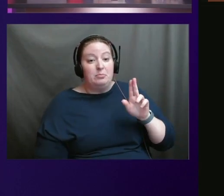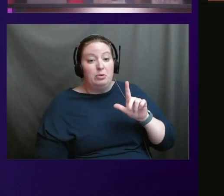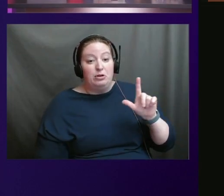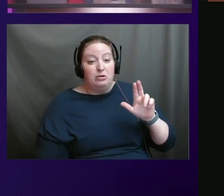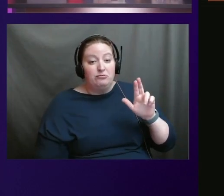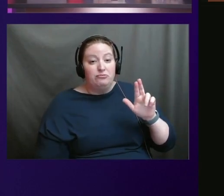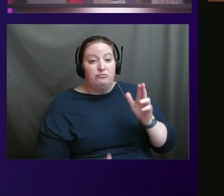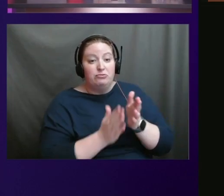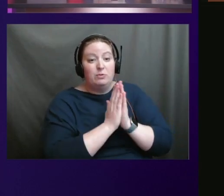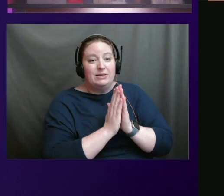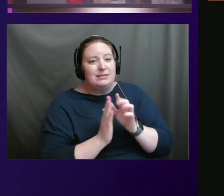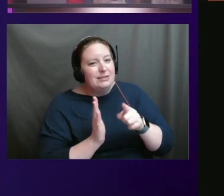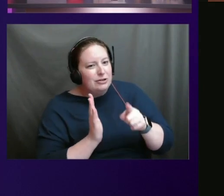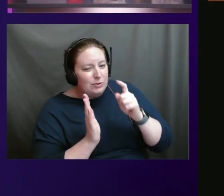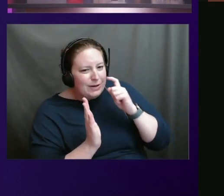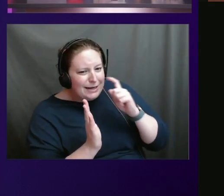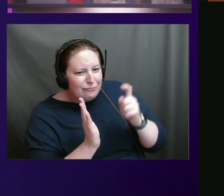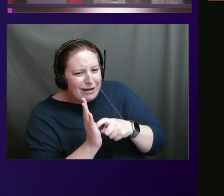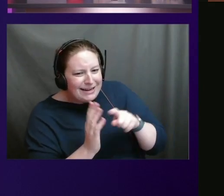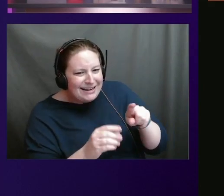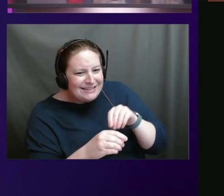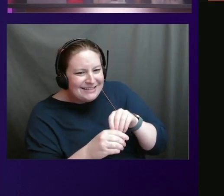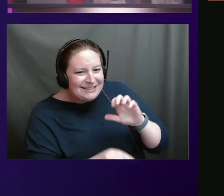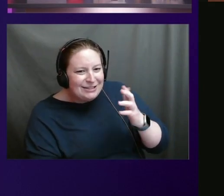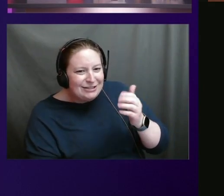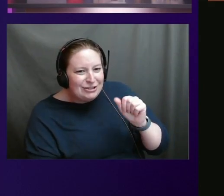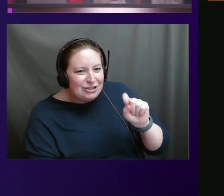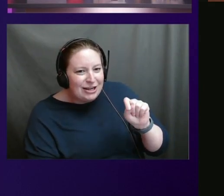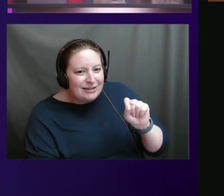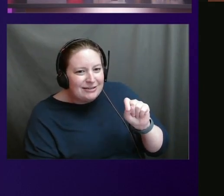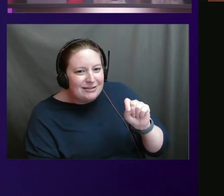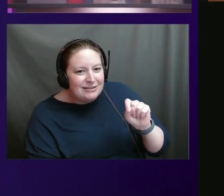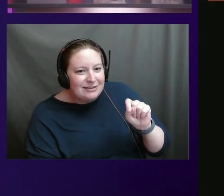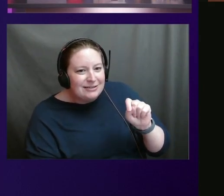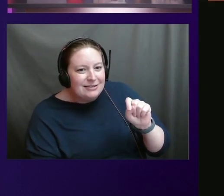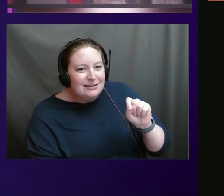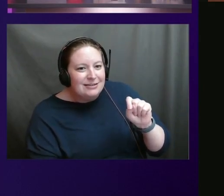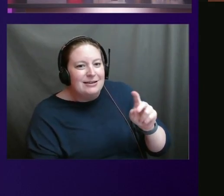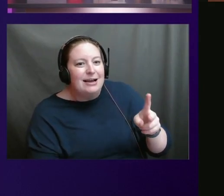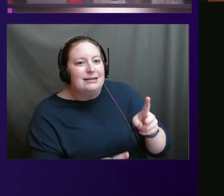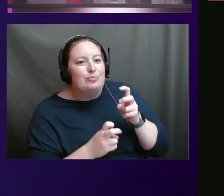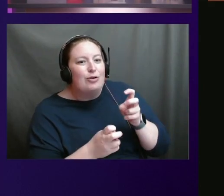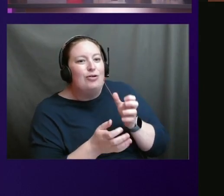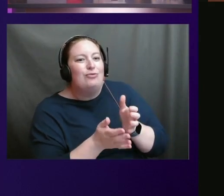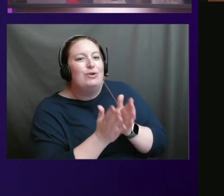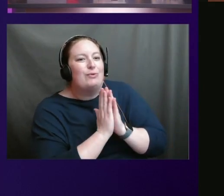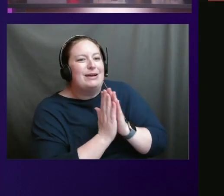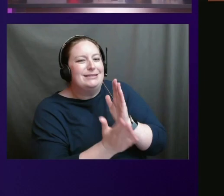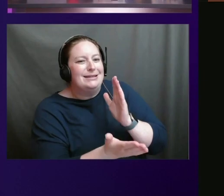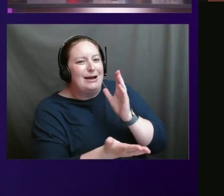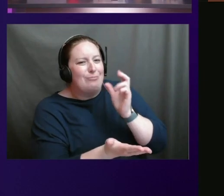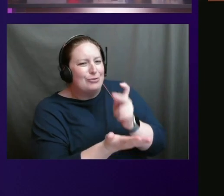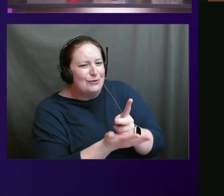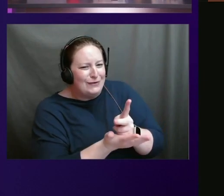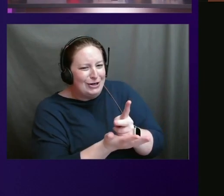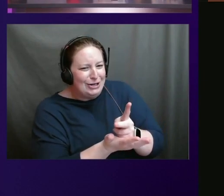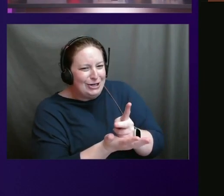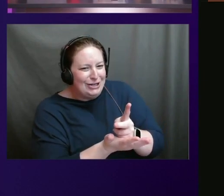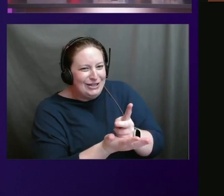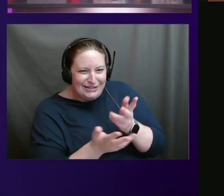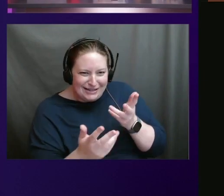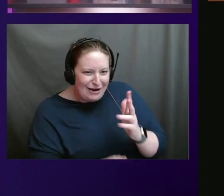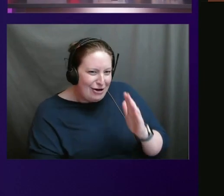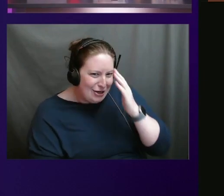recognized in chat, actually, as pull request approver. So they already know you,